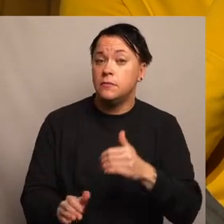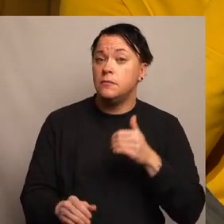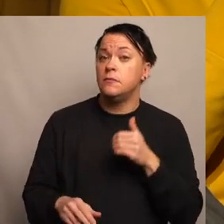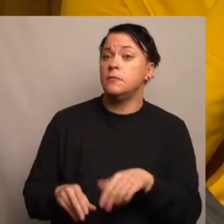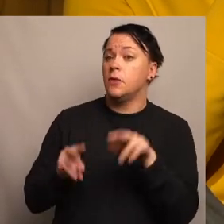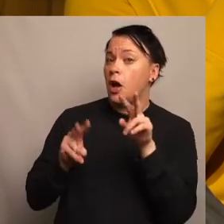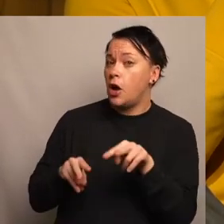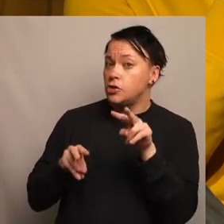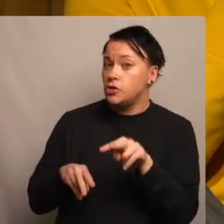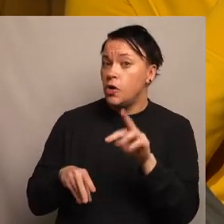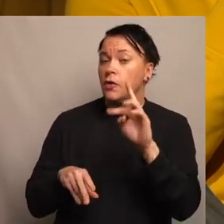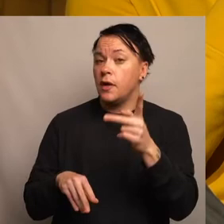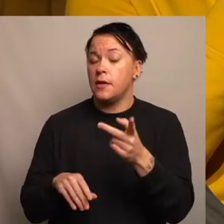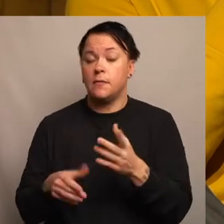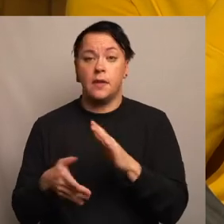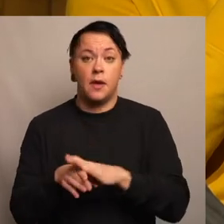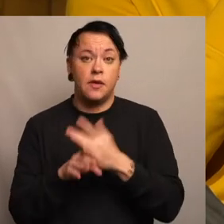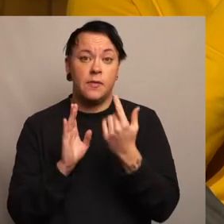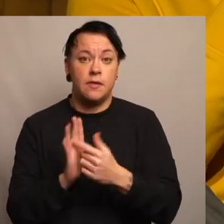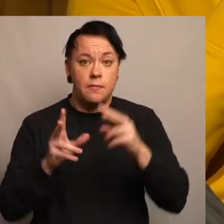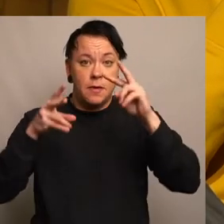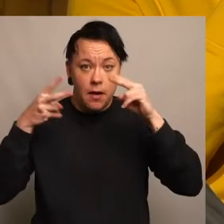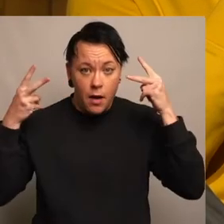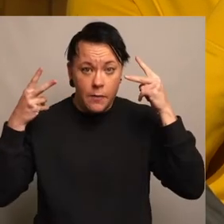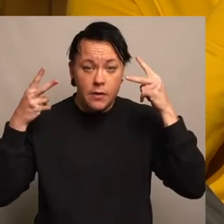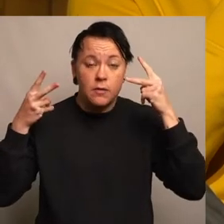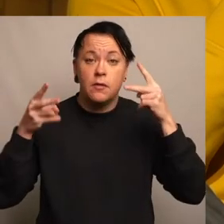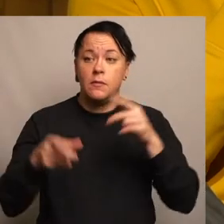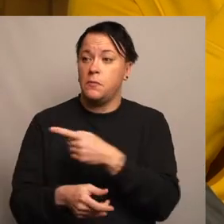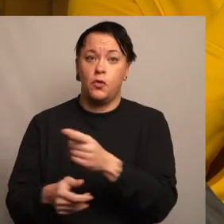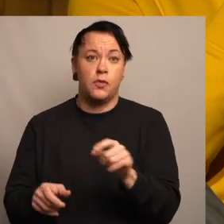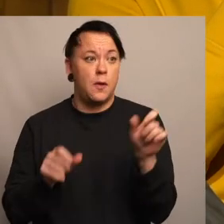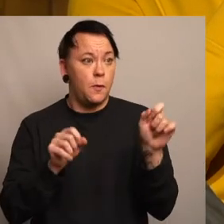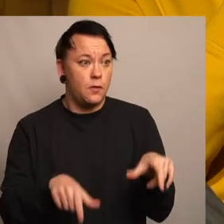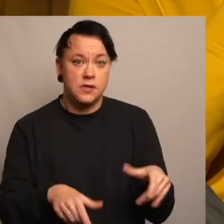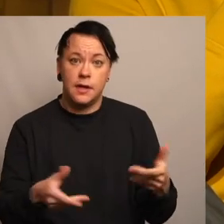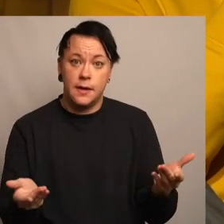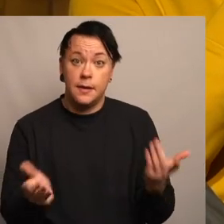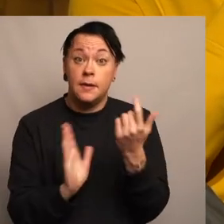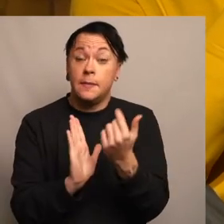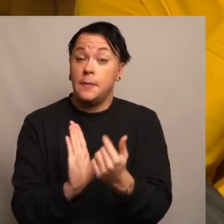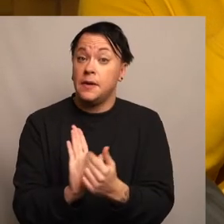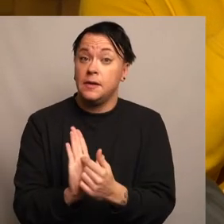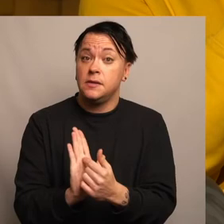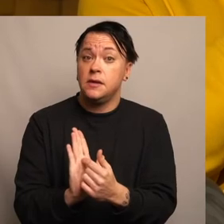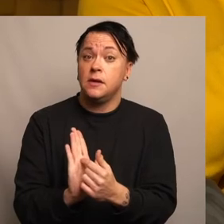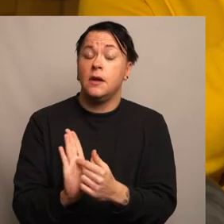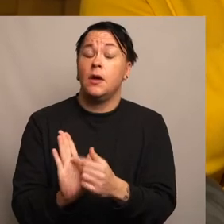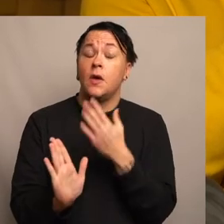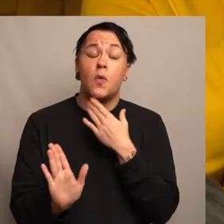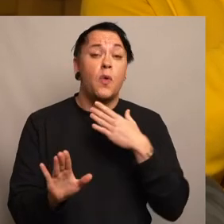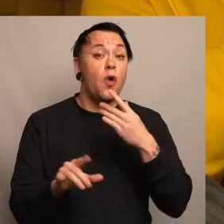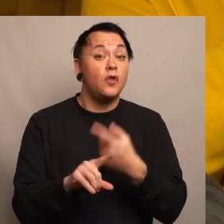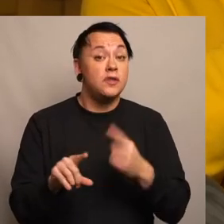So it's true, we have people here for more than 6 years and they participate in the pride and every year with cover face